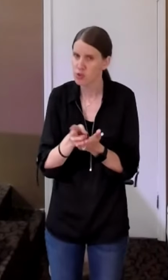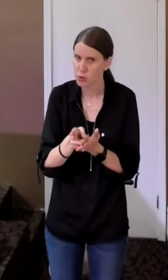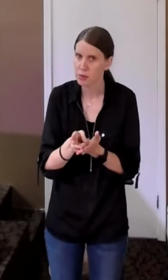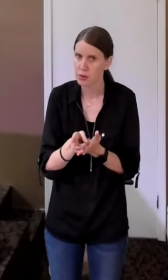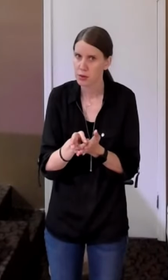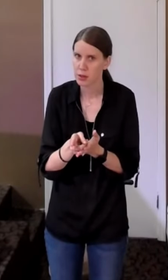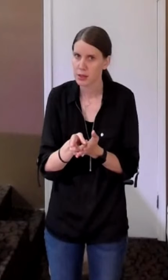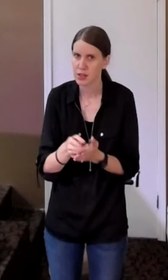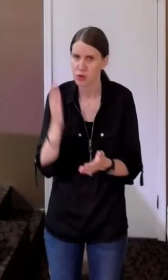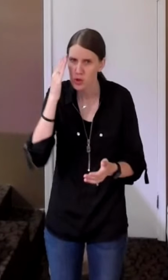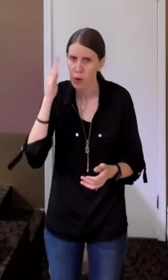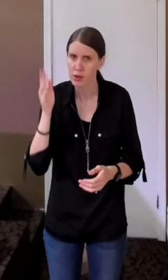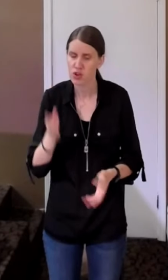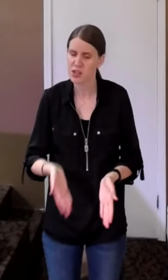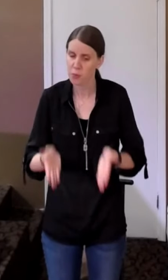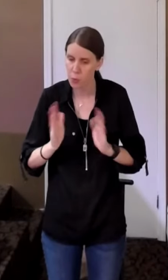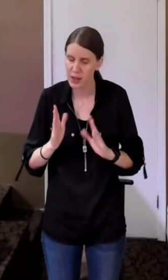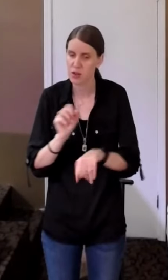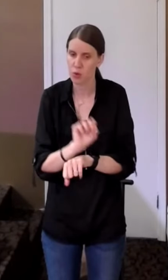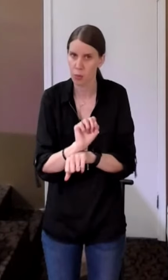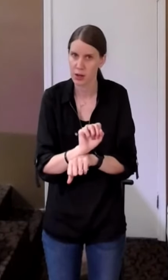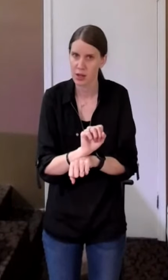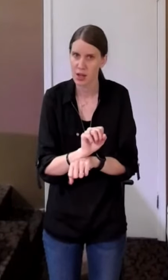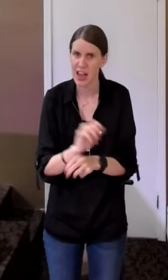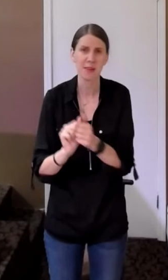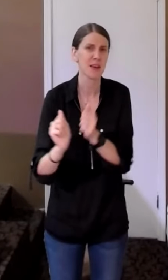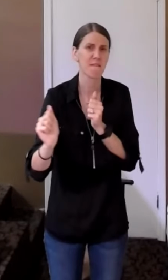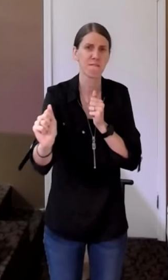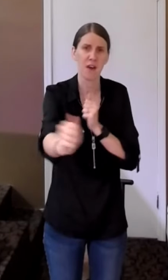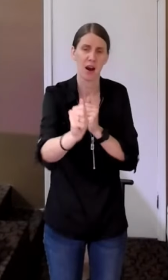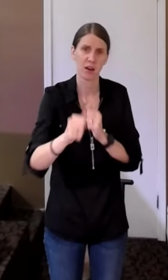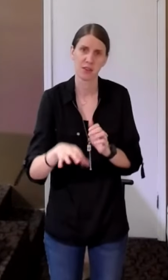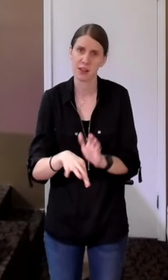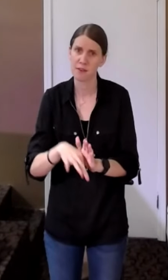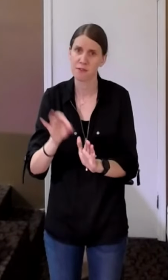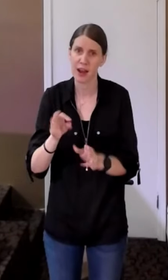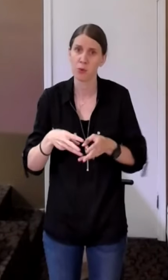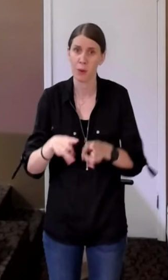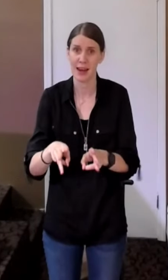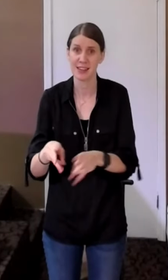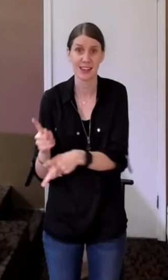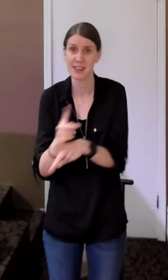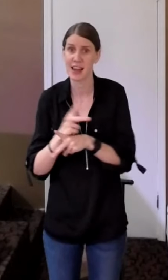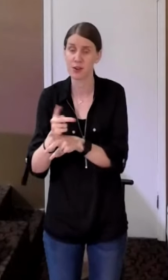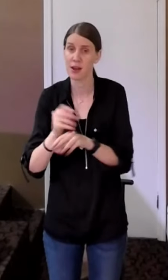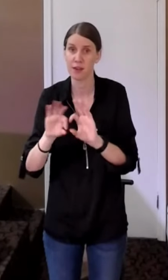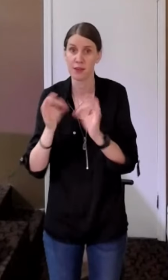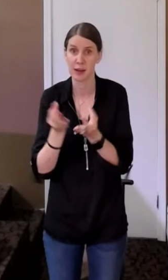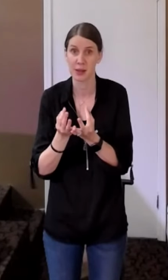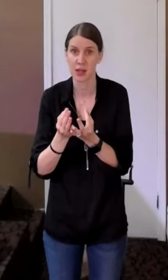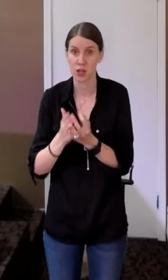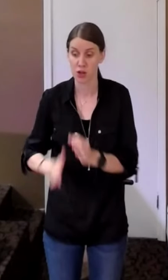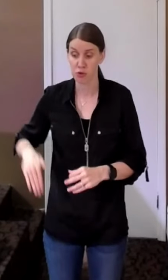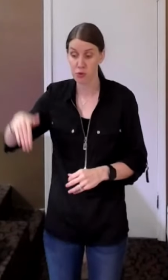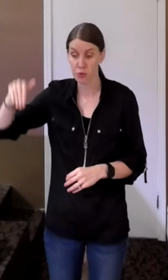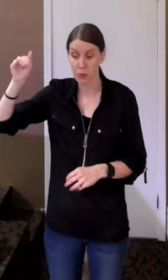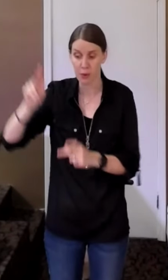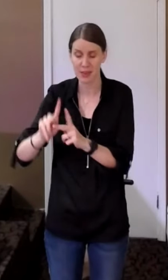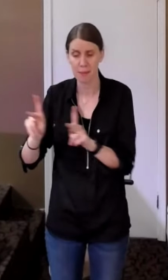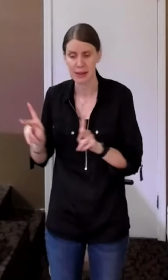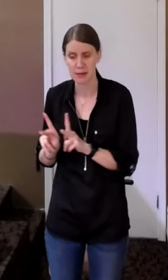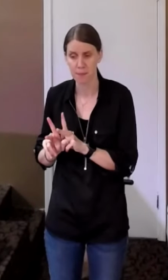she willingly works at and even goes to great lengths to provide for her family that environment of growth, that